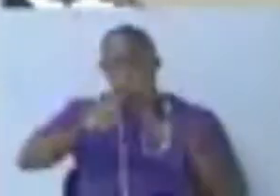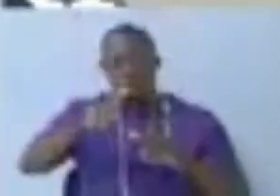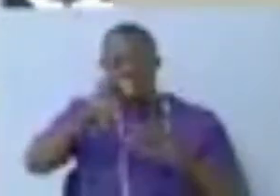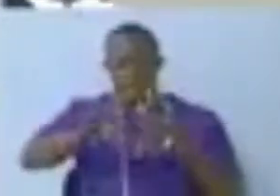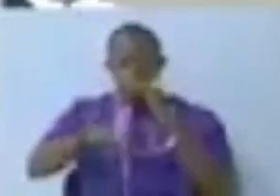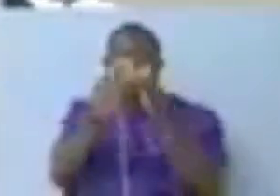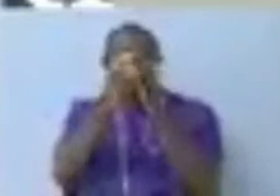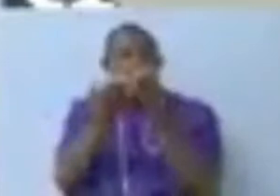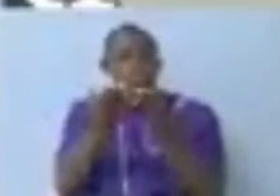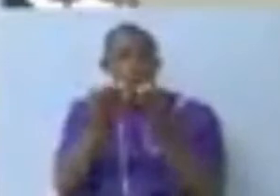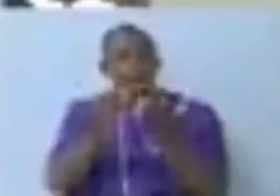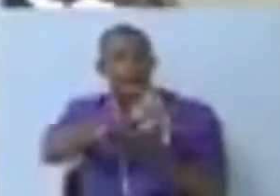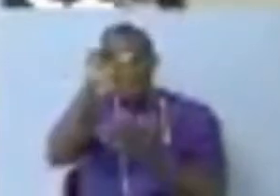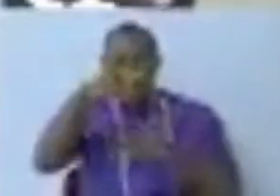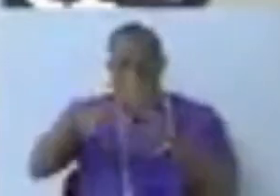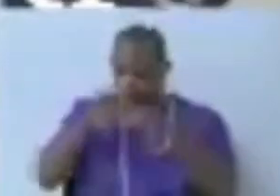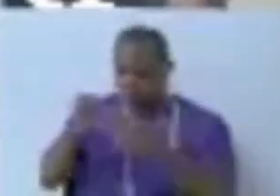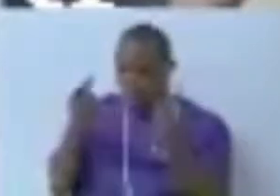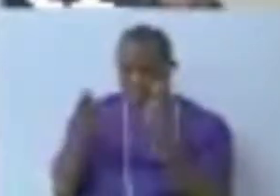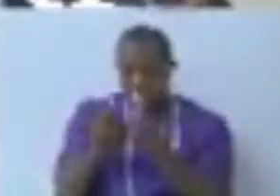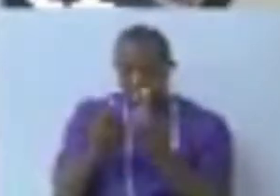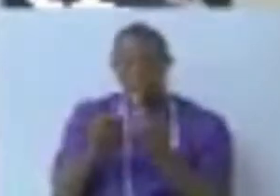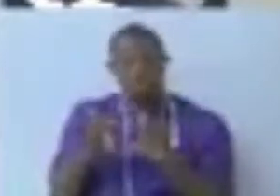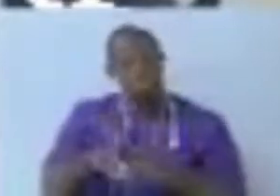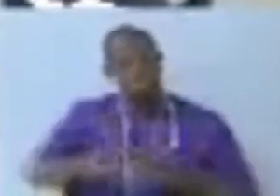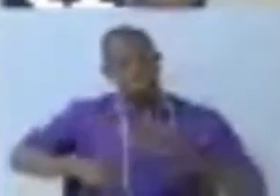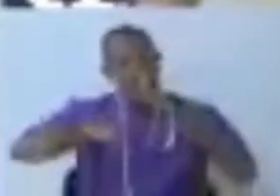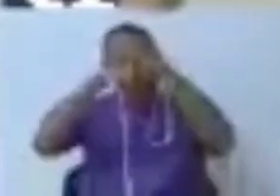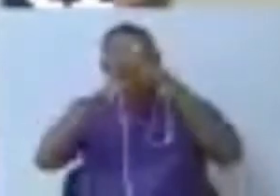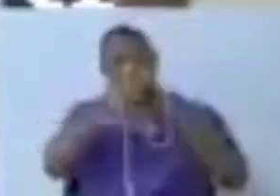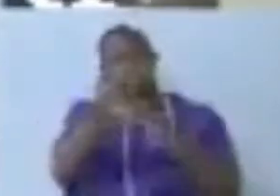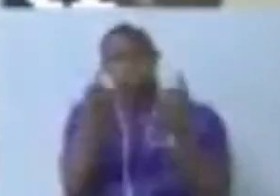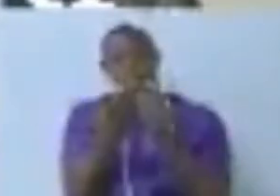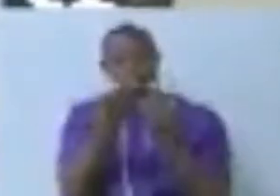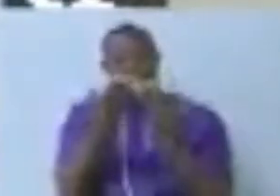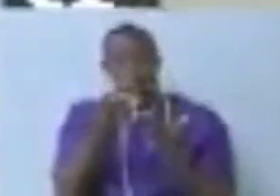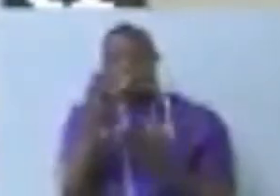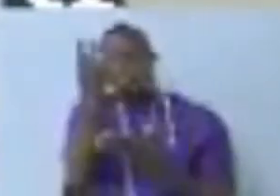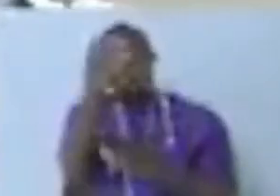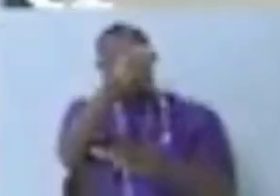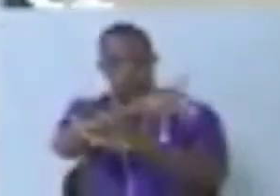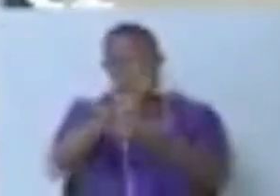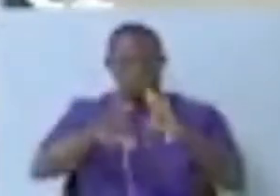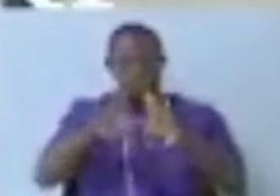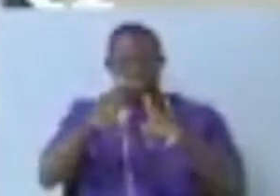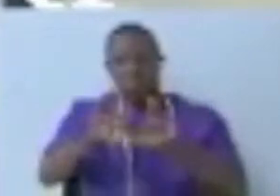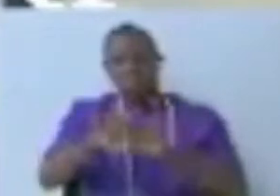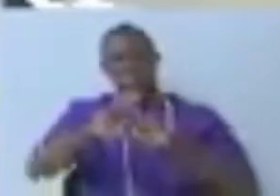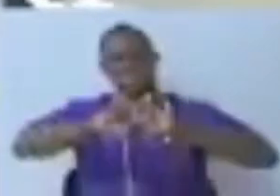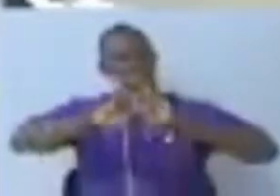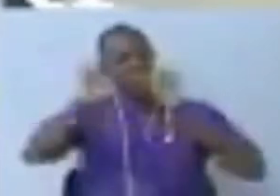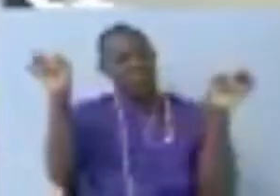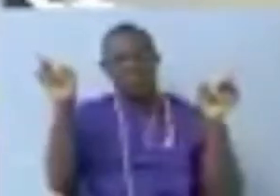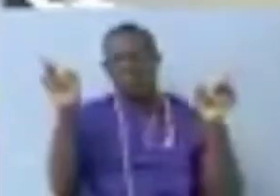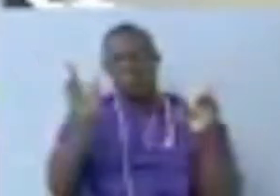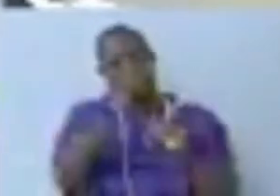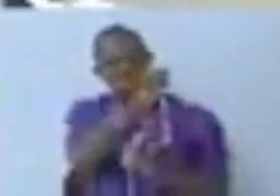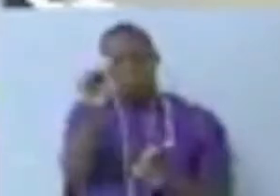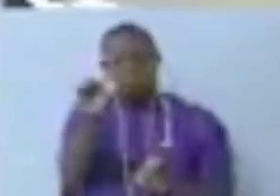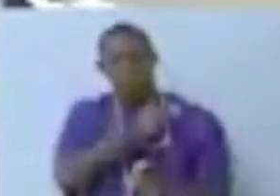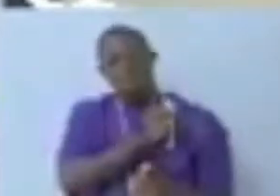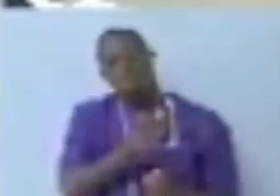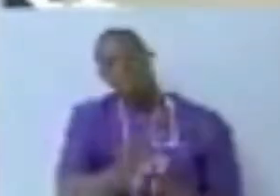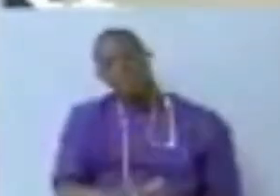that occasion, you justified them. These two positions are in direct contradiction with one another.